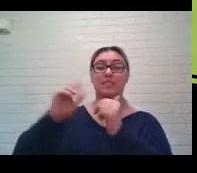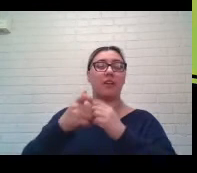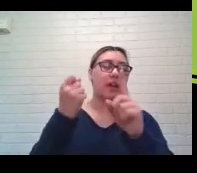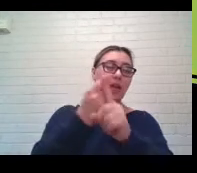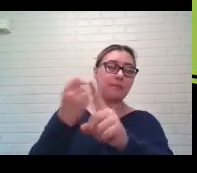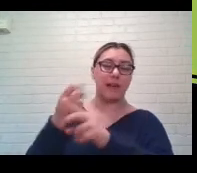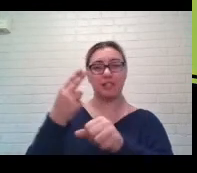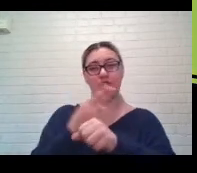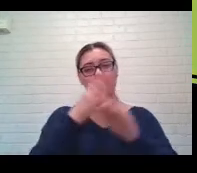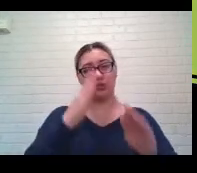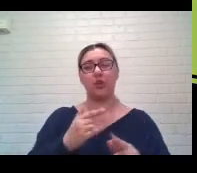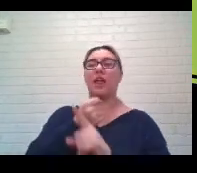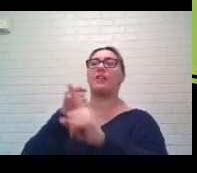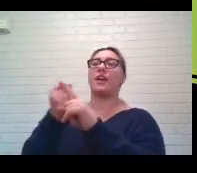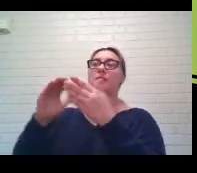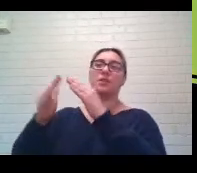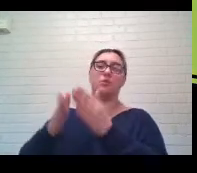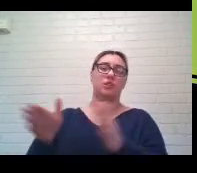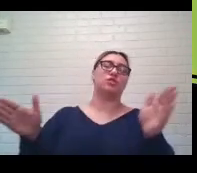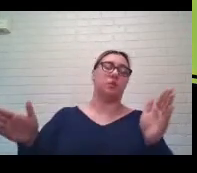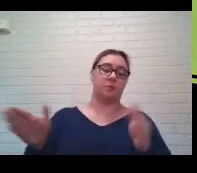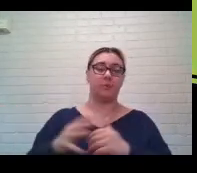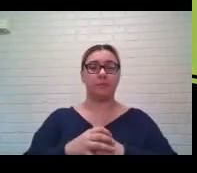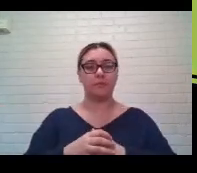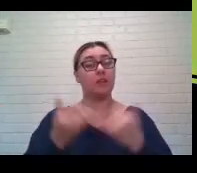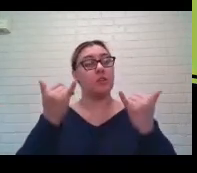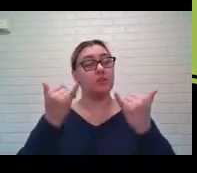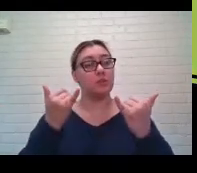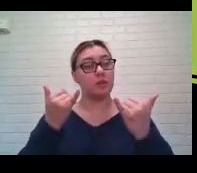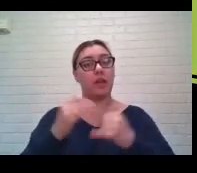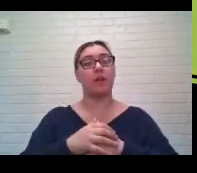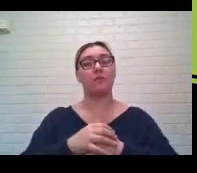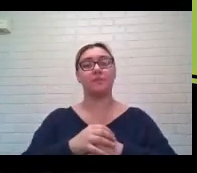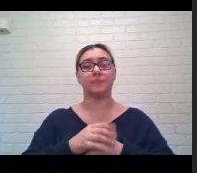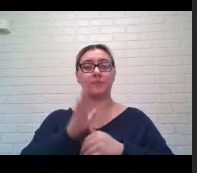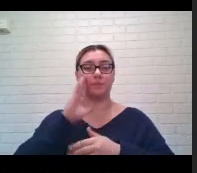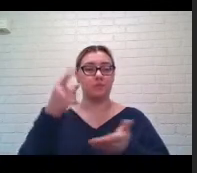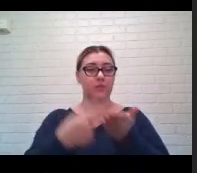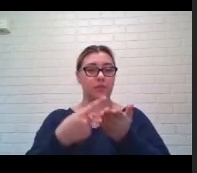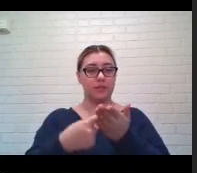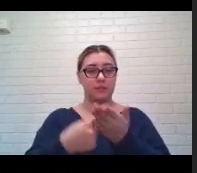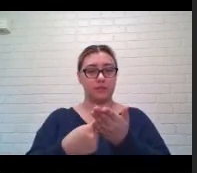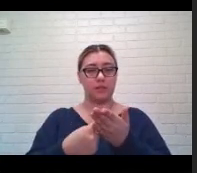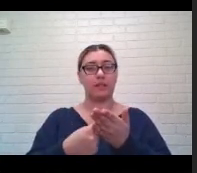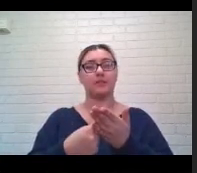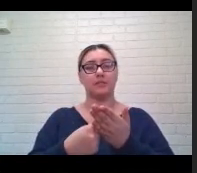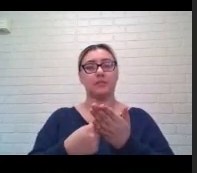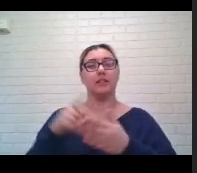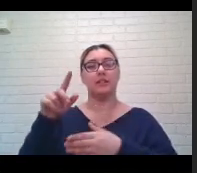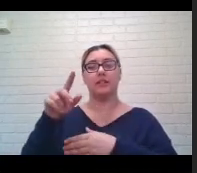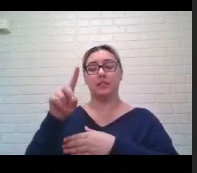the community in general. So let's go to the next point where I talk about data utility versus data privacy,